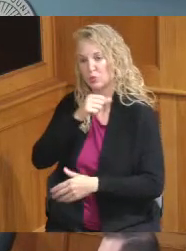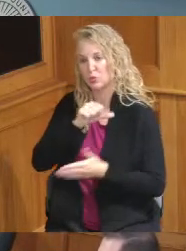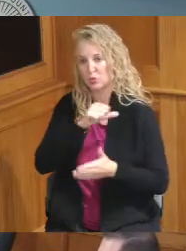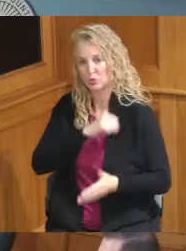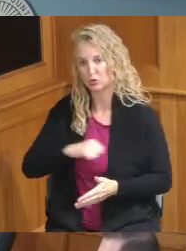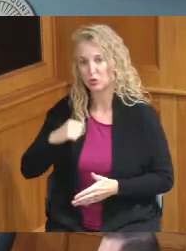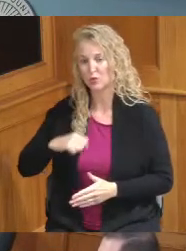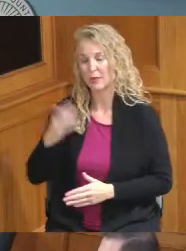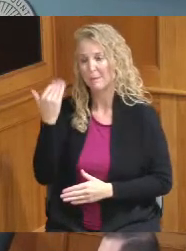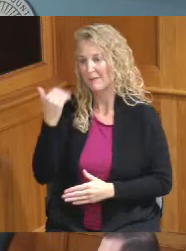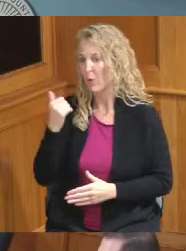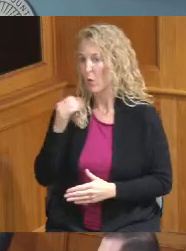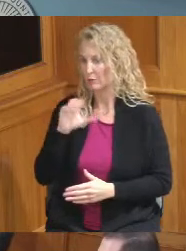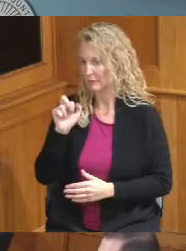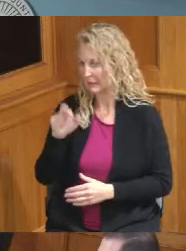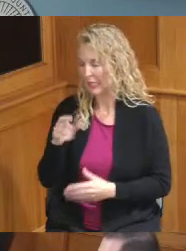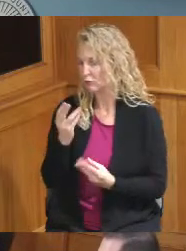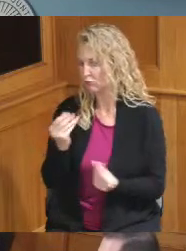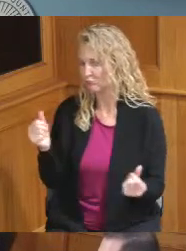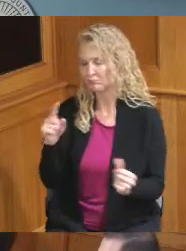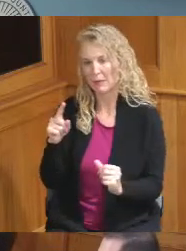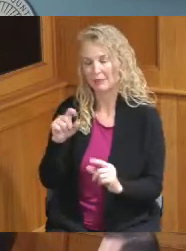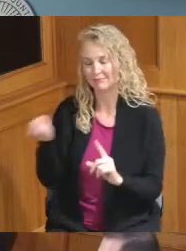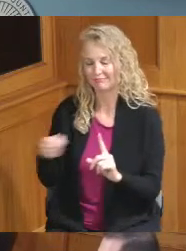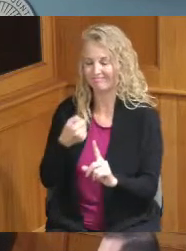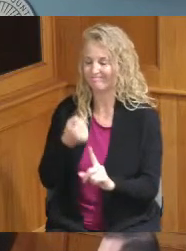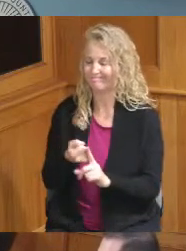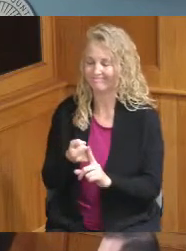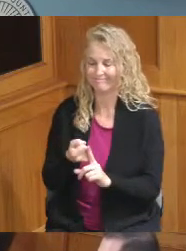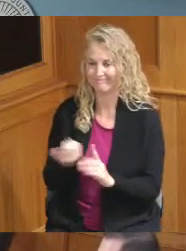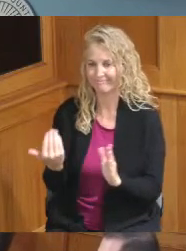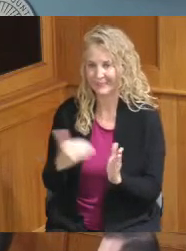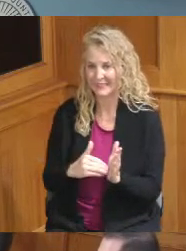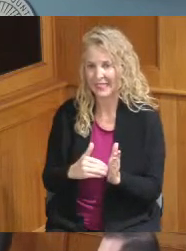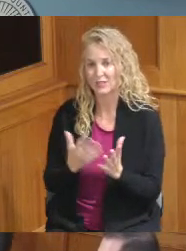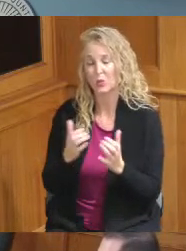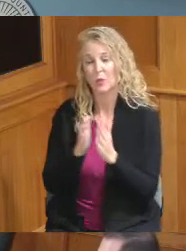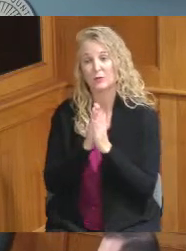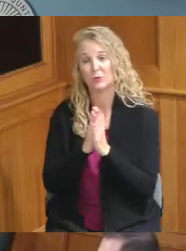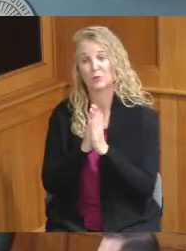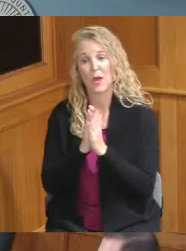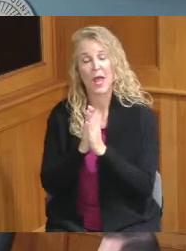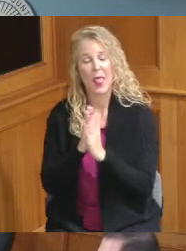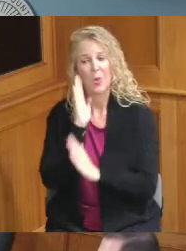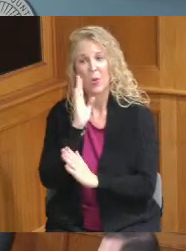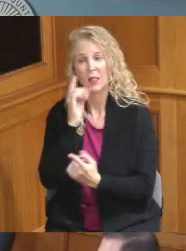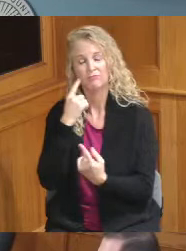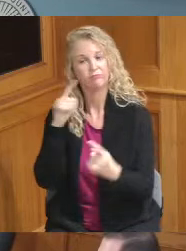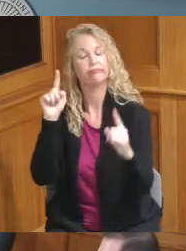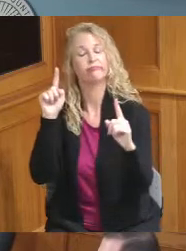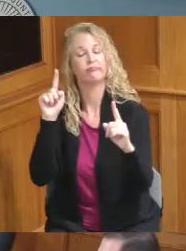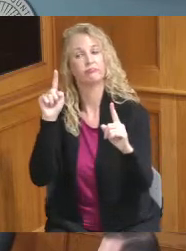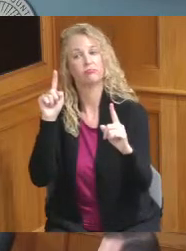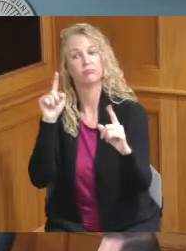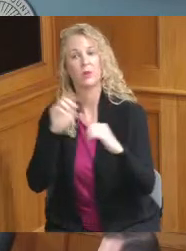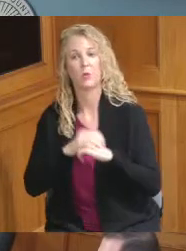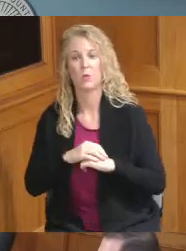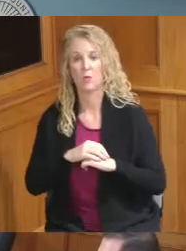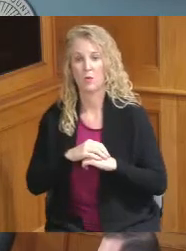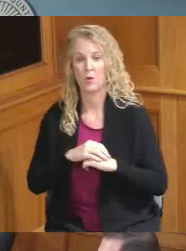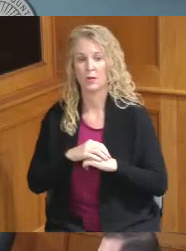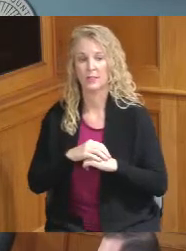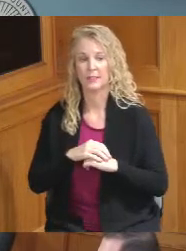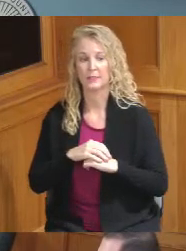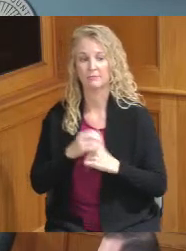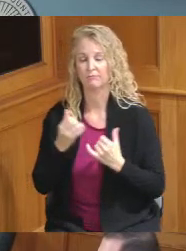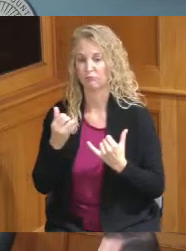in remission and has come back, and we're going to pray that it's going to be great. So I wanted this so that he said